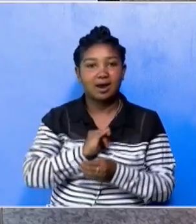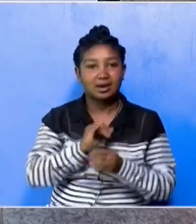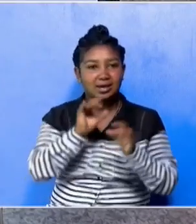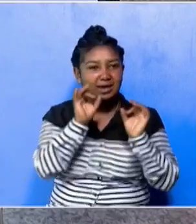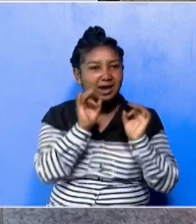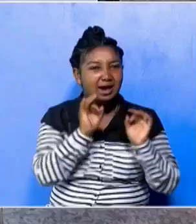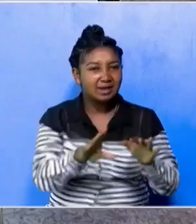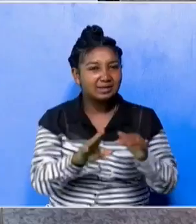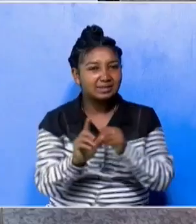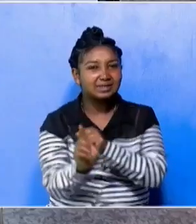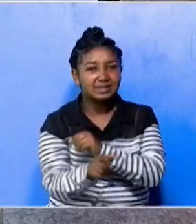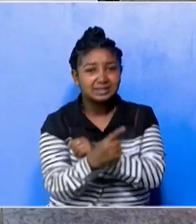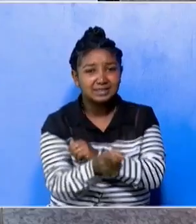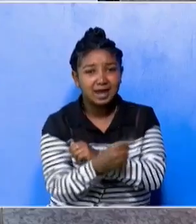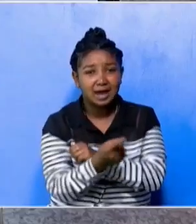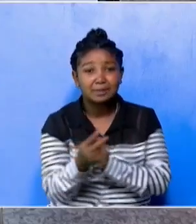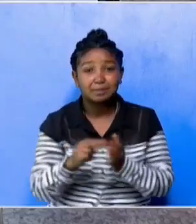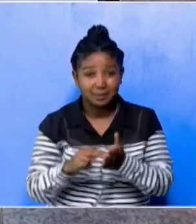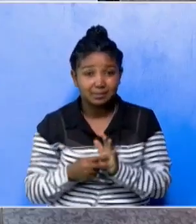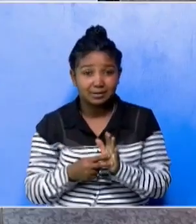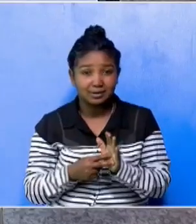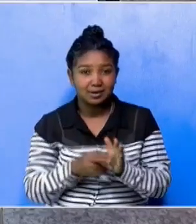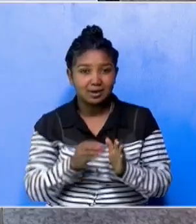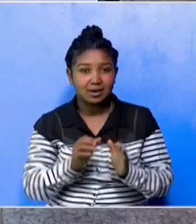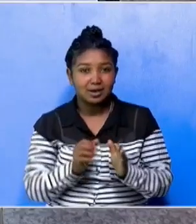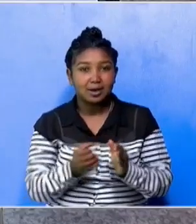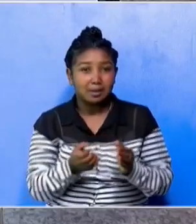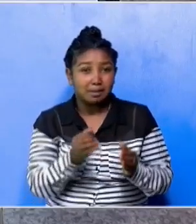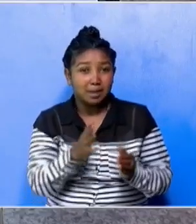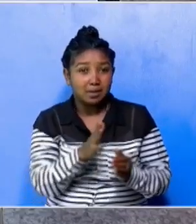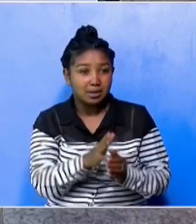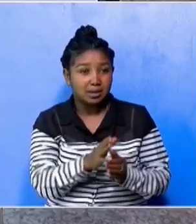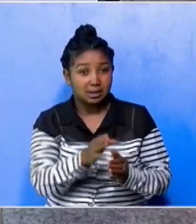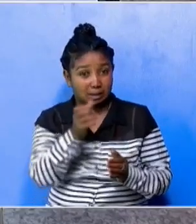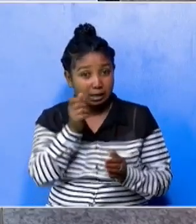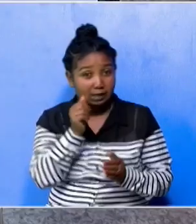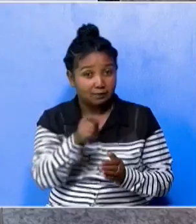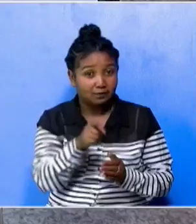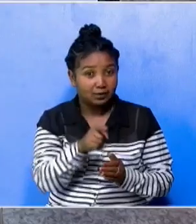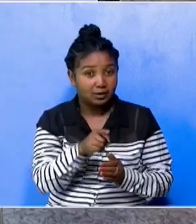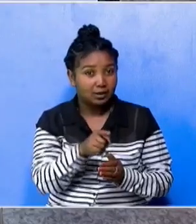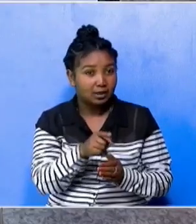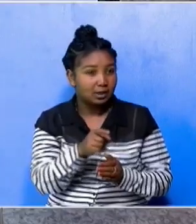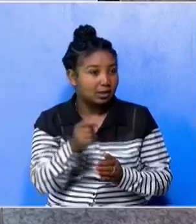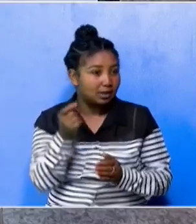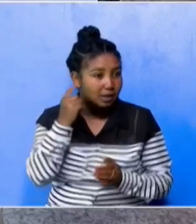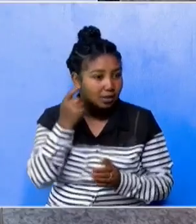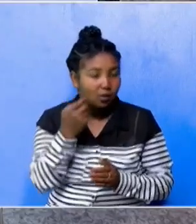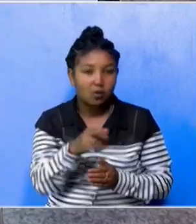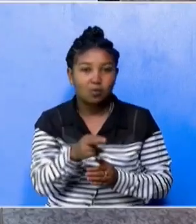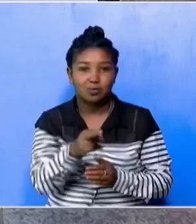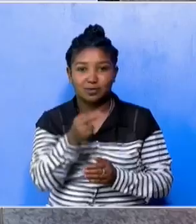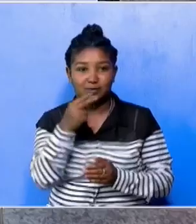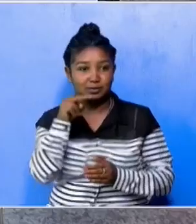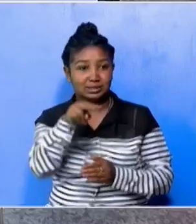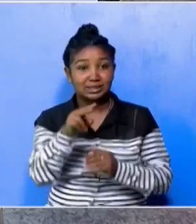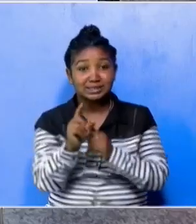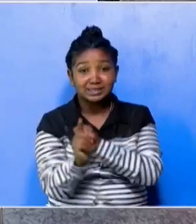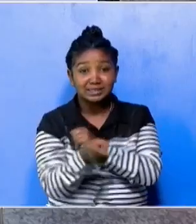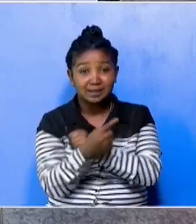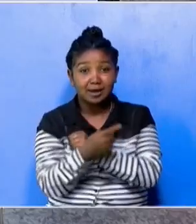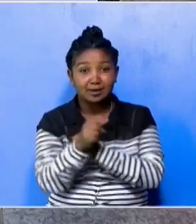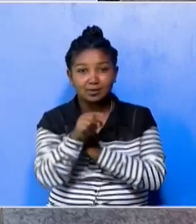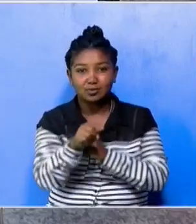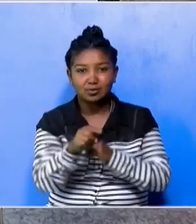snake. I hate a snake means maybe if you hear or if you see a snake,